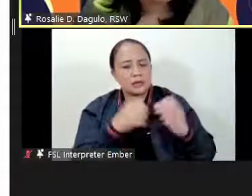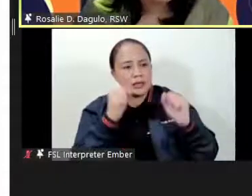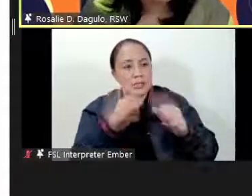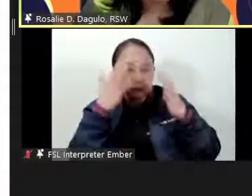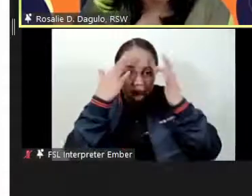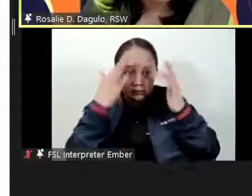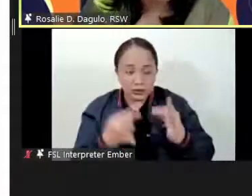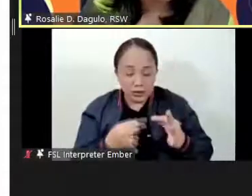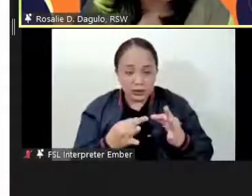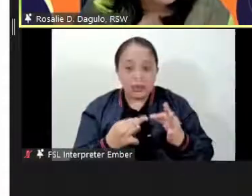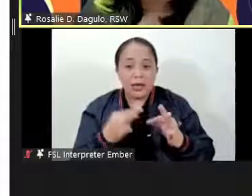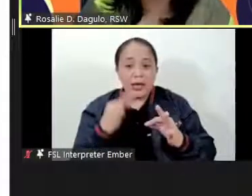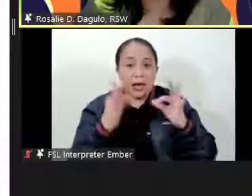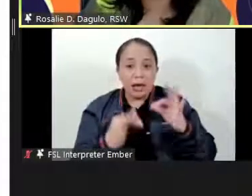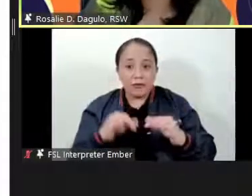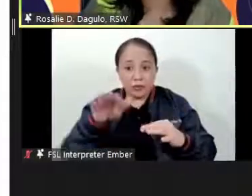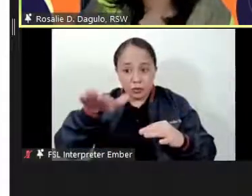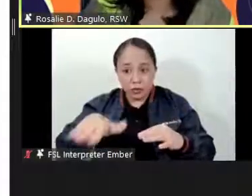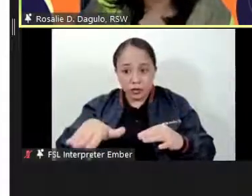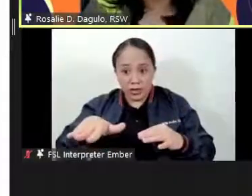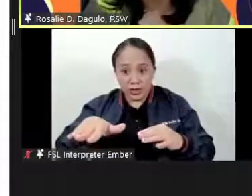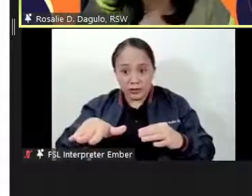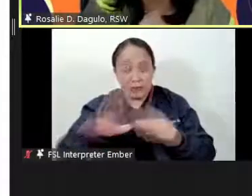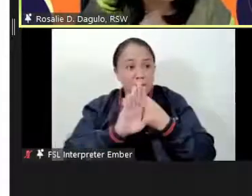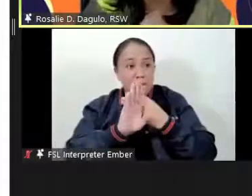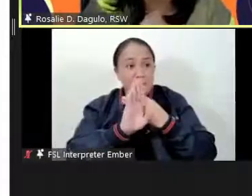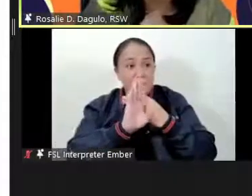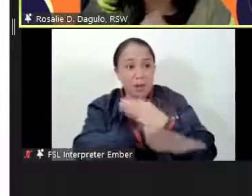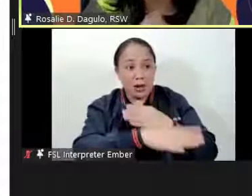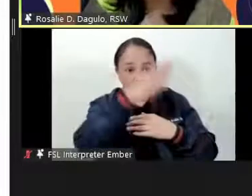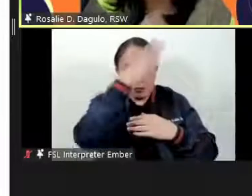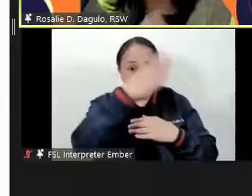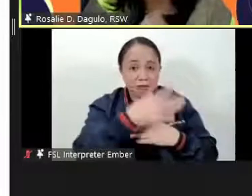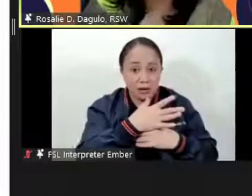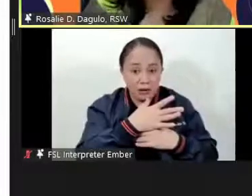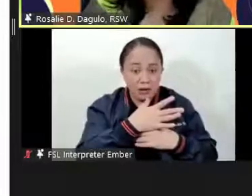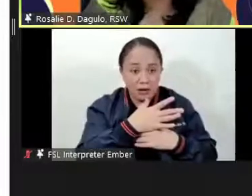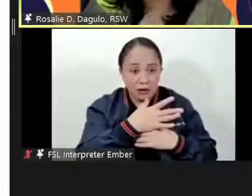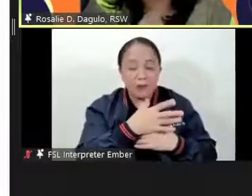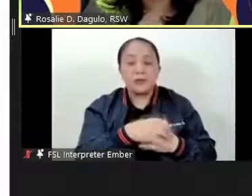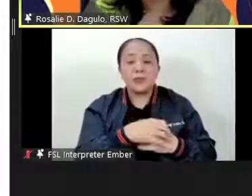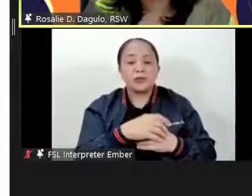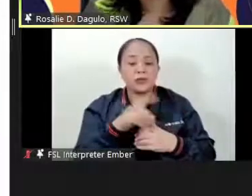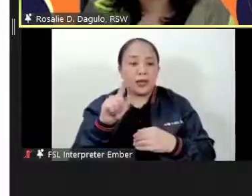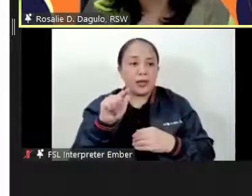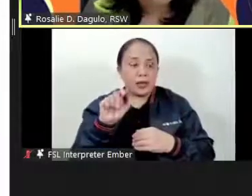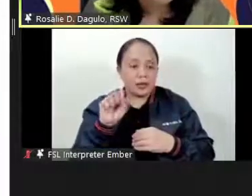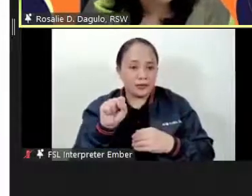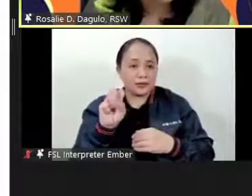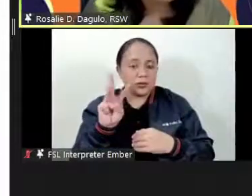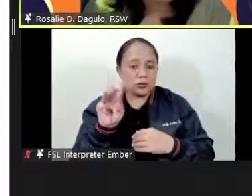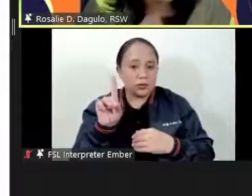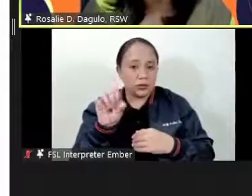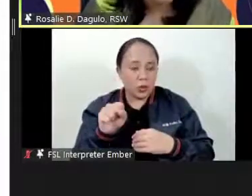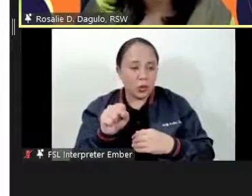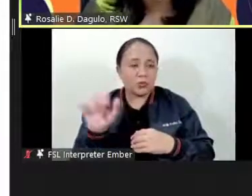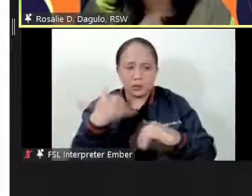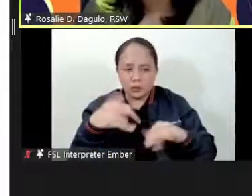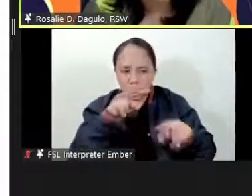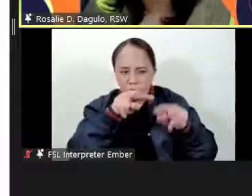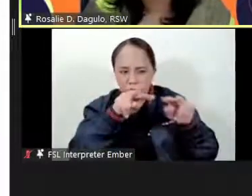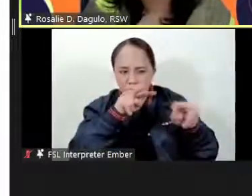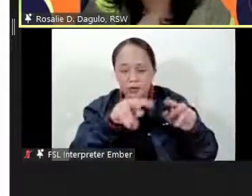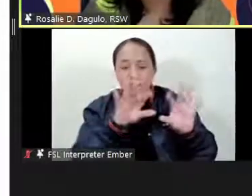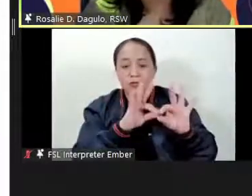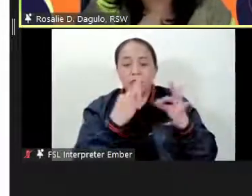decide whether a child can be reunified with the parents. The LSWDOs also monitor families